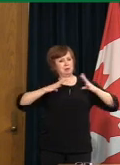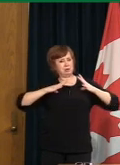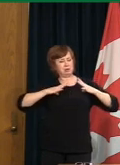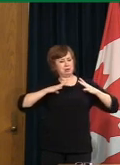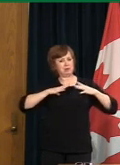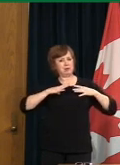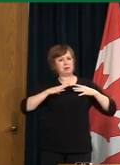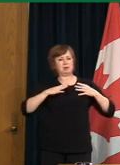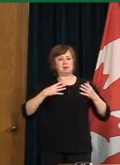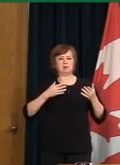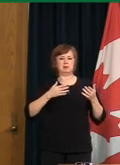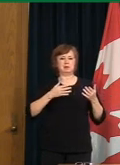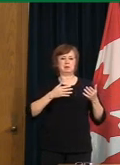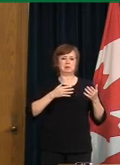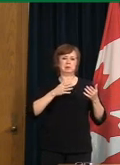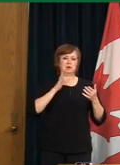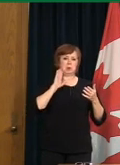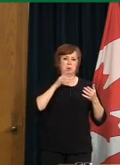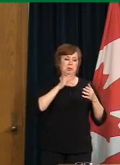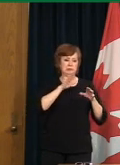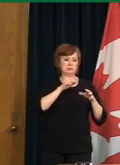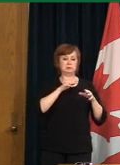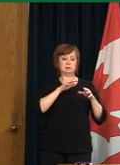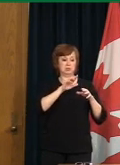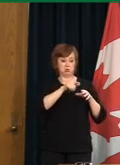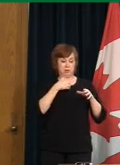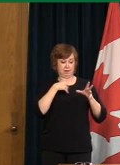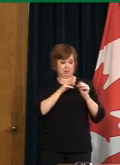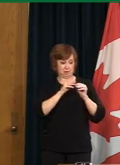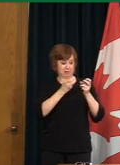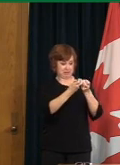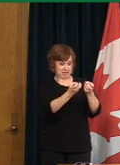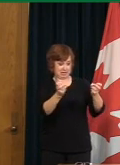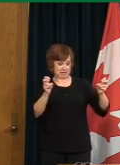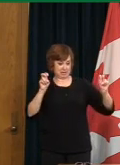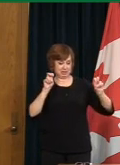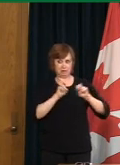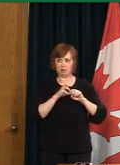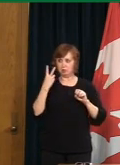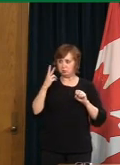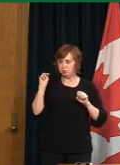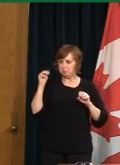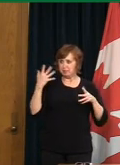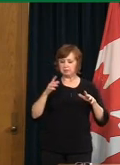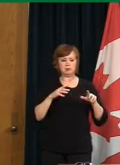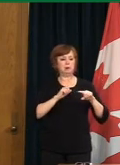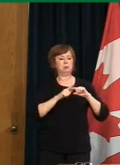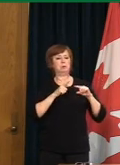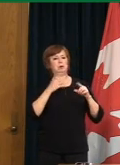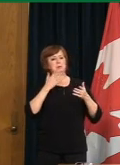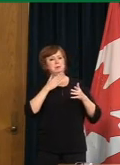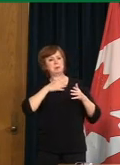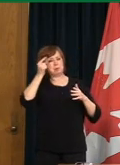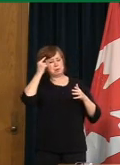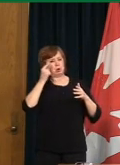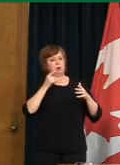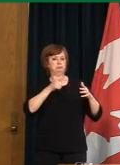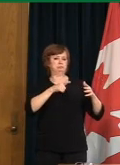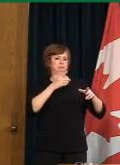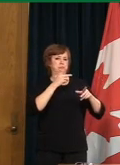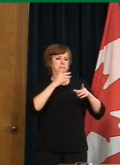isolate at home or self-monitor for 2 weeks. That may still happen, but I think it is important for us to visualize that